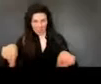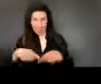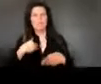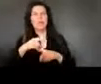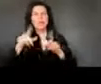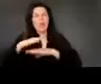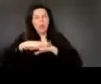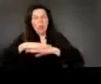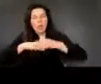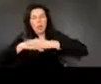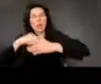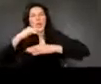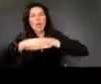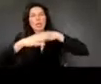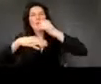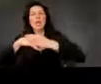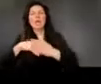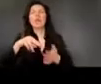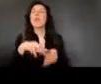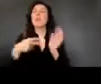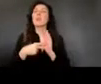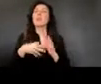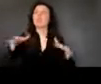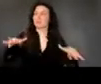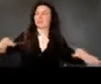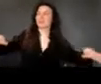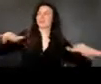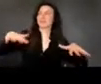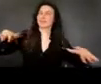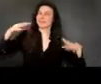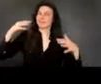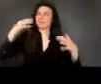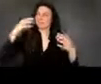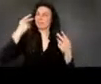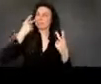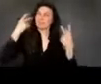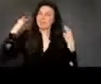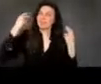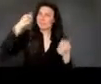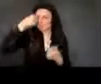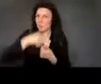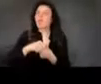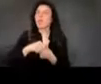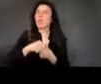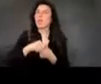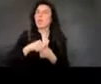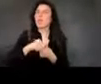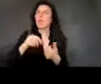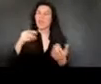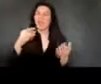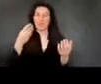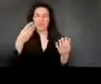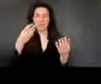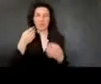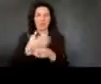also breaks the collective memory in a sense from time to time, which was rather interesting for us, which actually brought